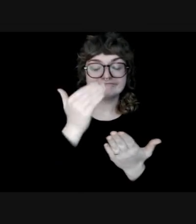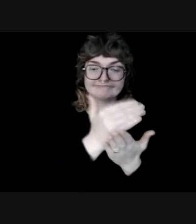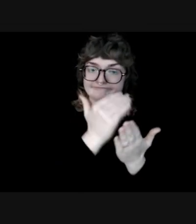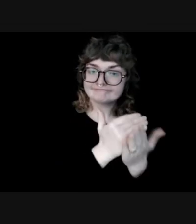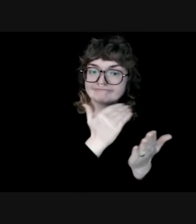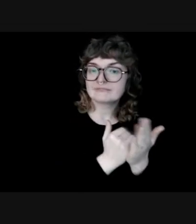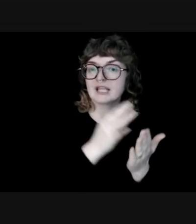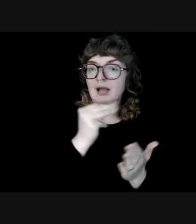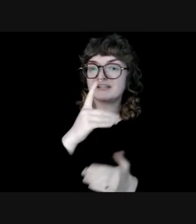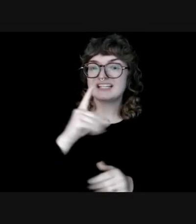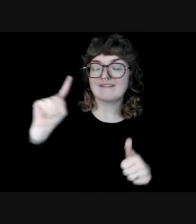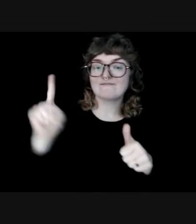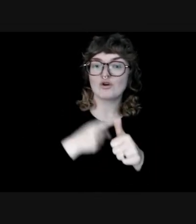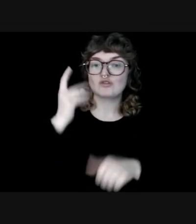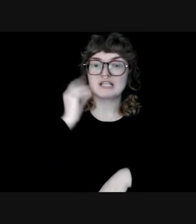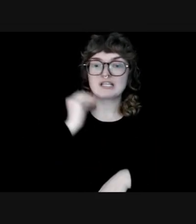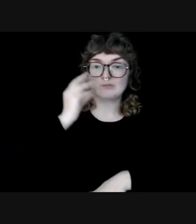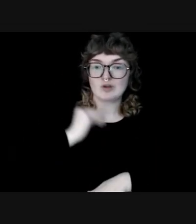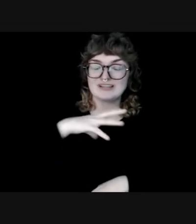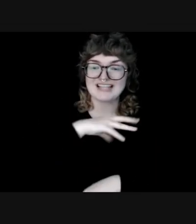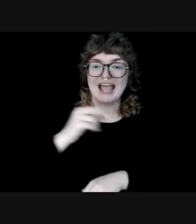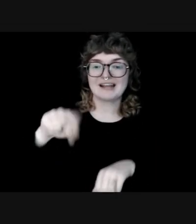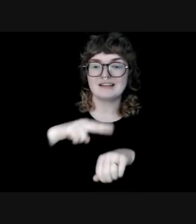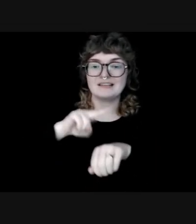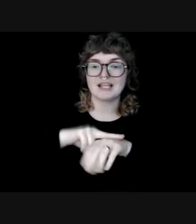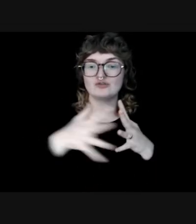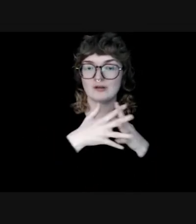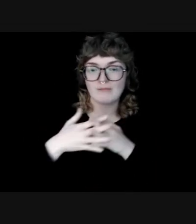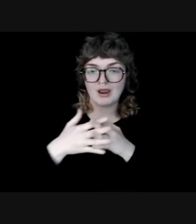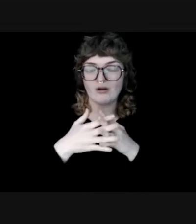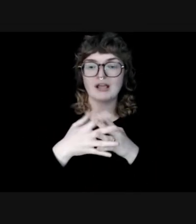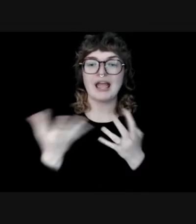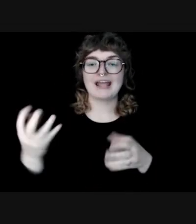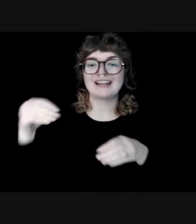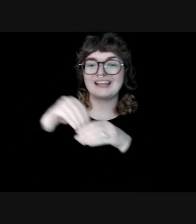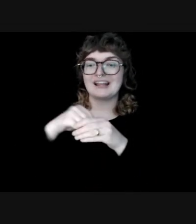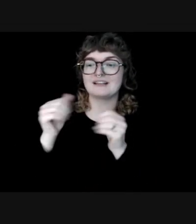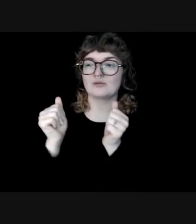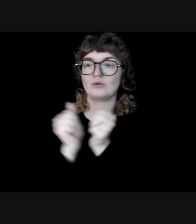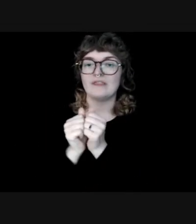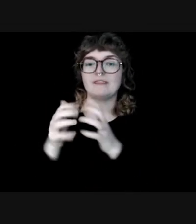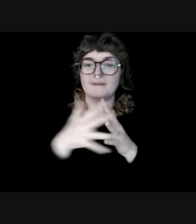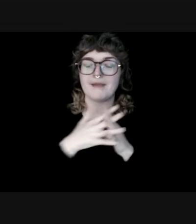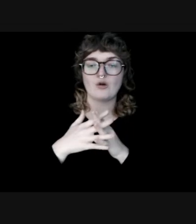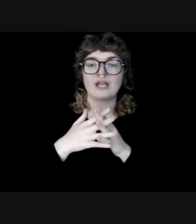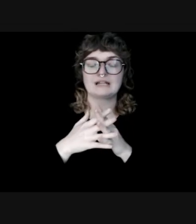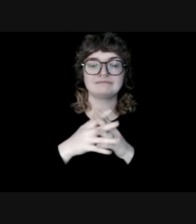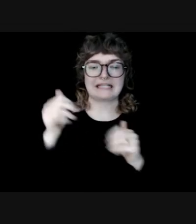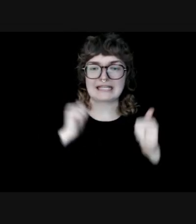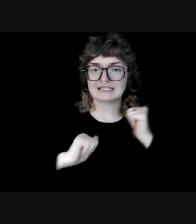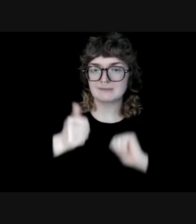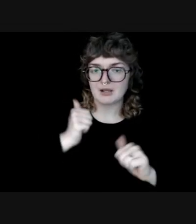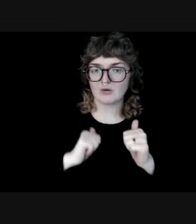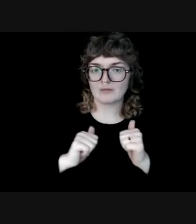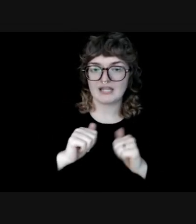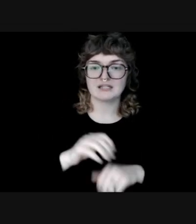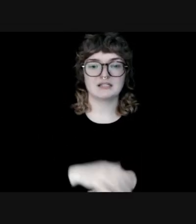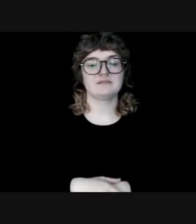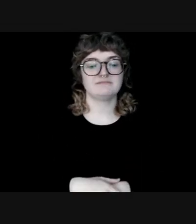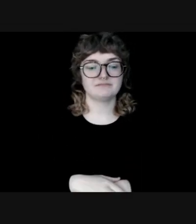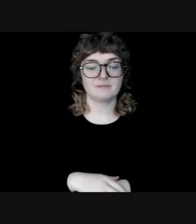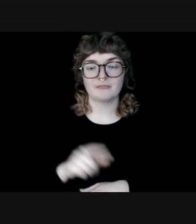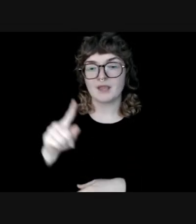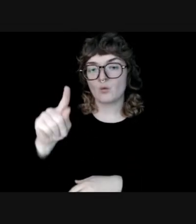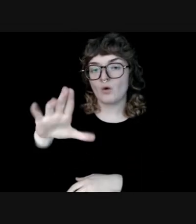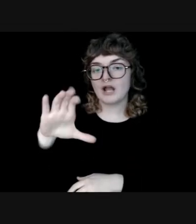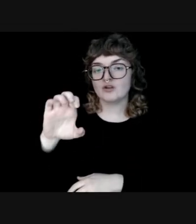in the nation, to create a picture of Maryland's role in the American experiment. The Maryland Mosaic has collected more than 130